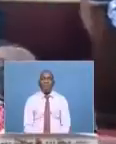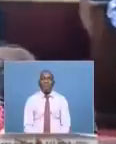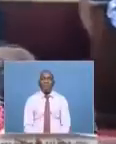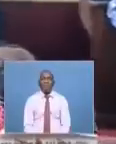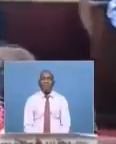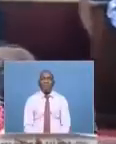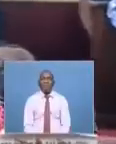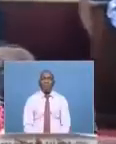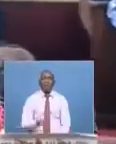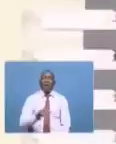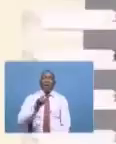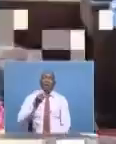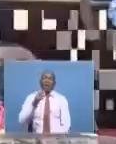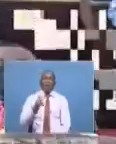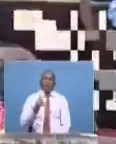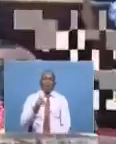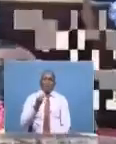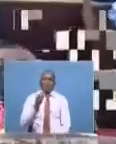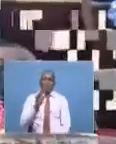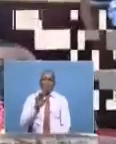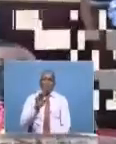Now,